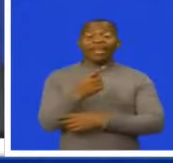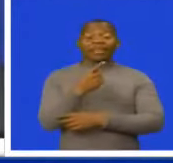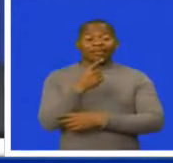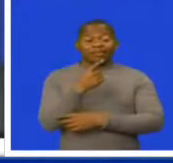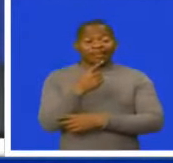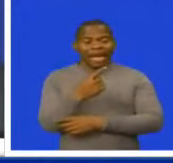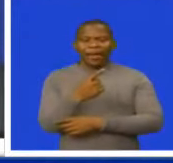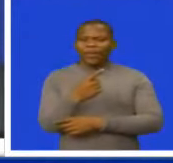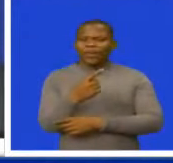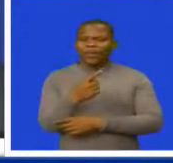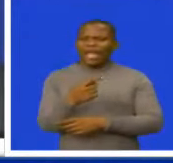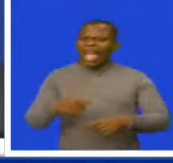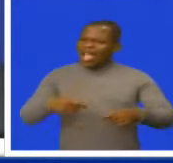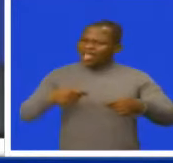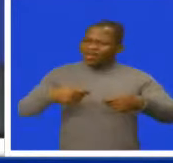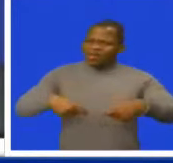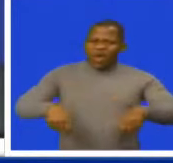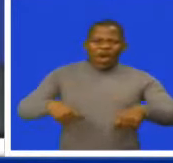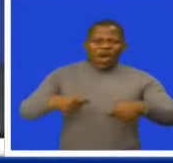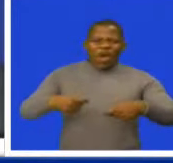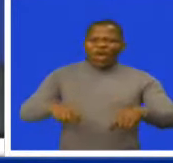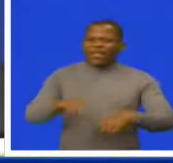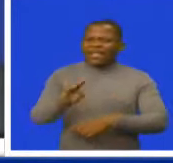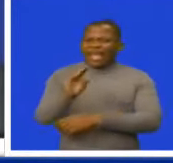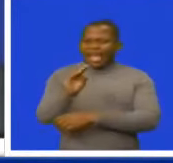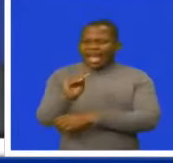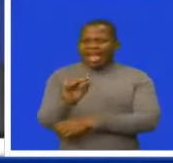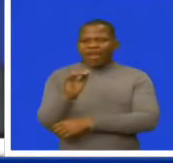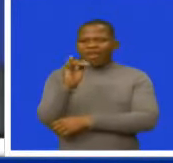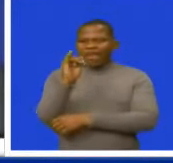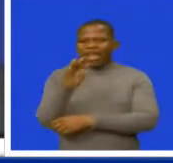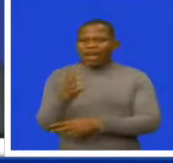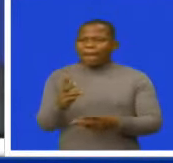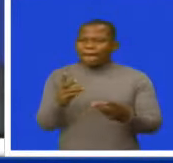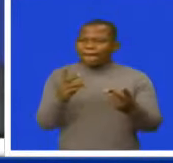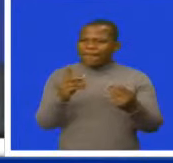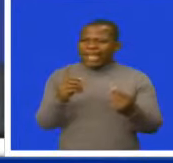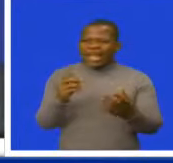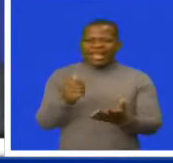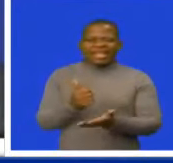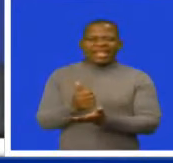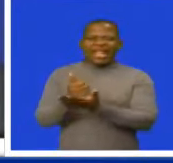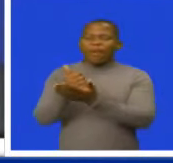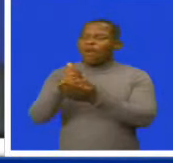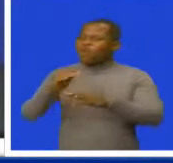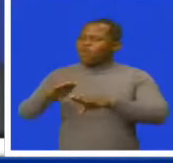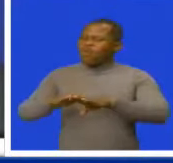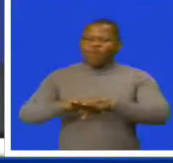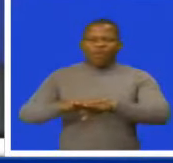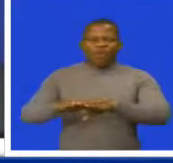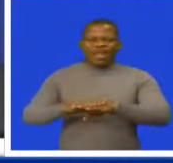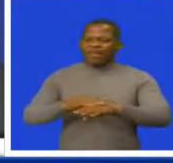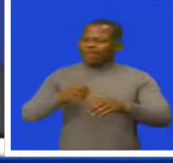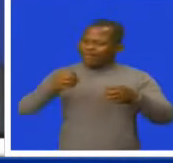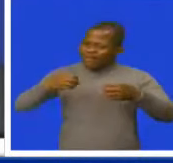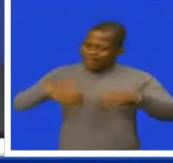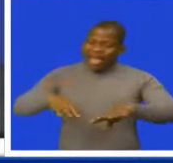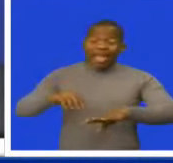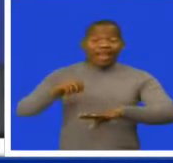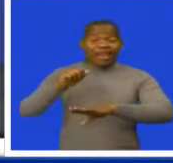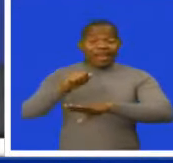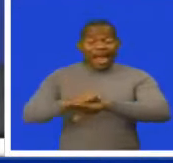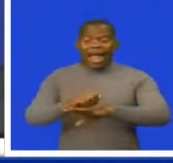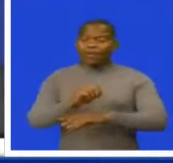ngetimali ngako kuthatha tonke tinhlangano ukuthi tichubeke tibasekele batemidlalo kude kuthi timpilo talabo labenta leyo